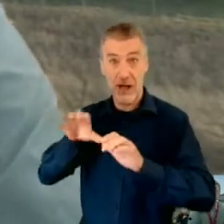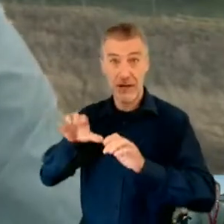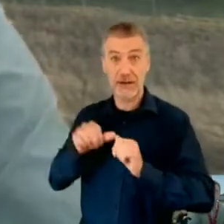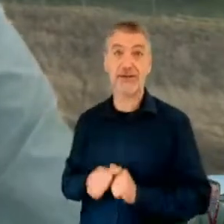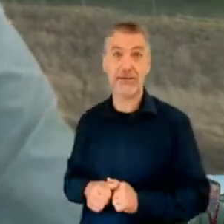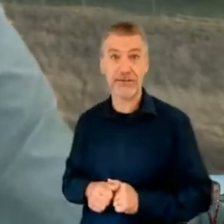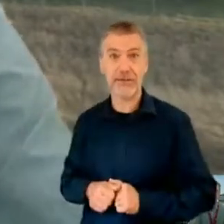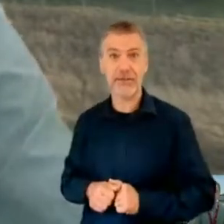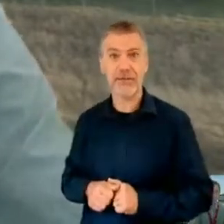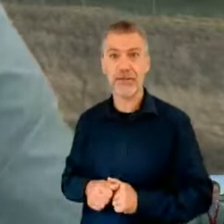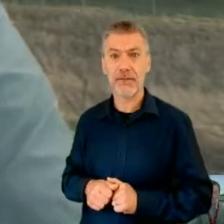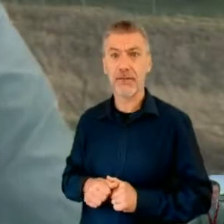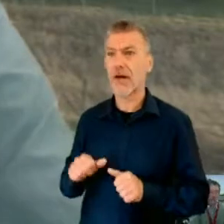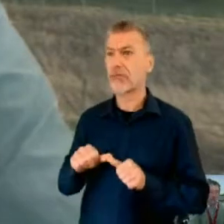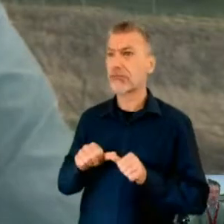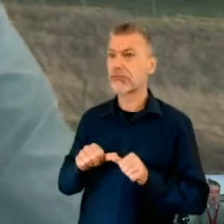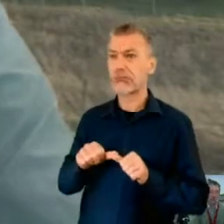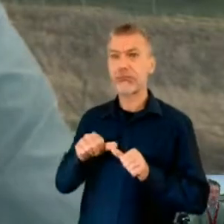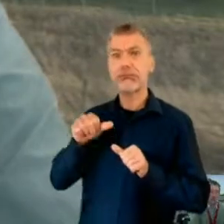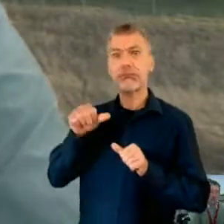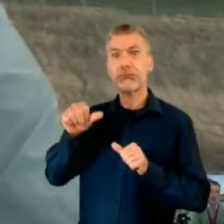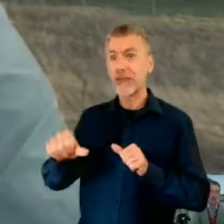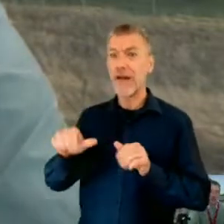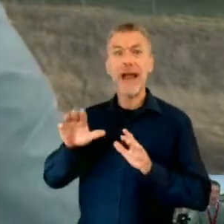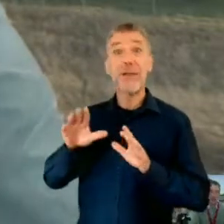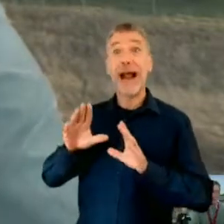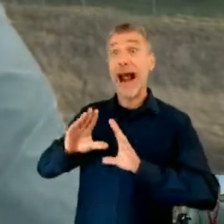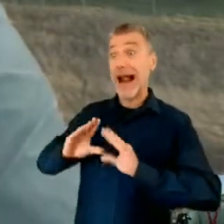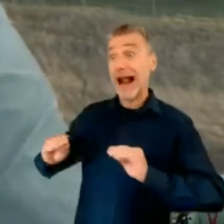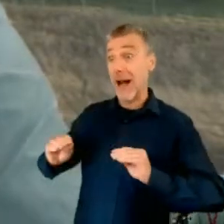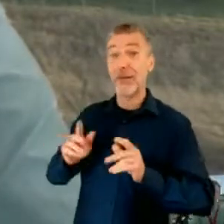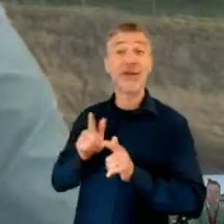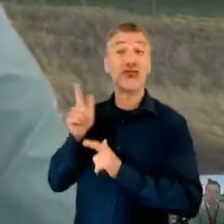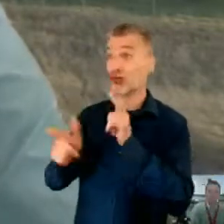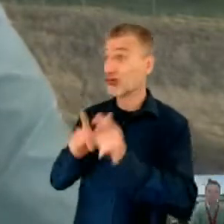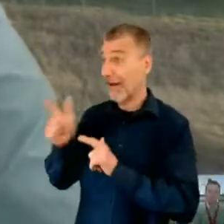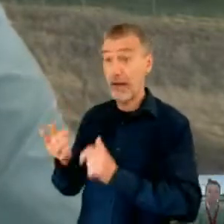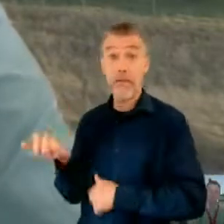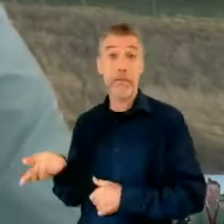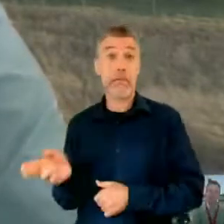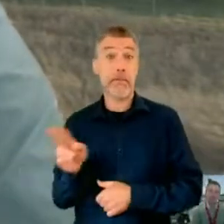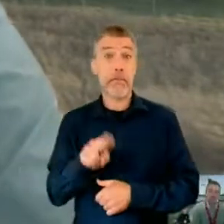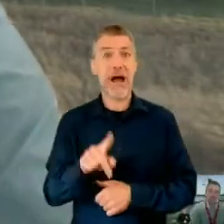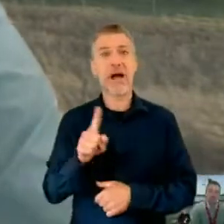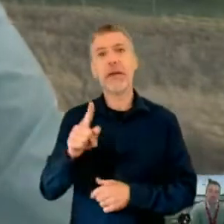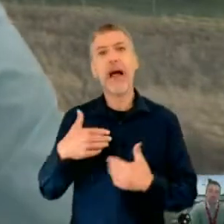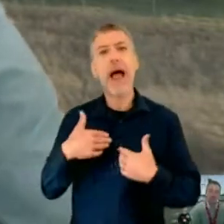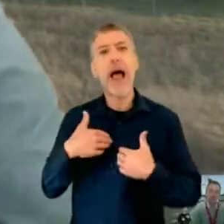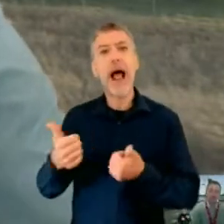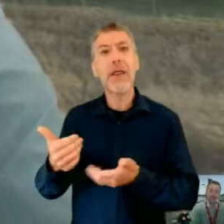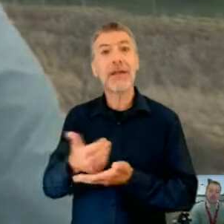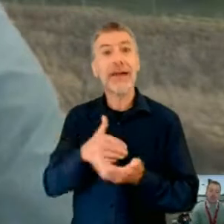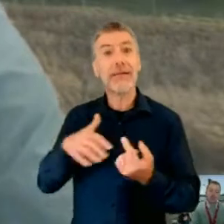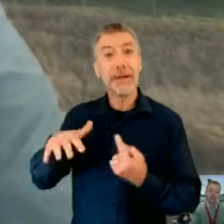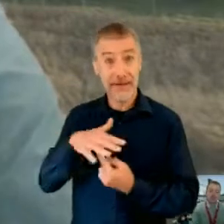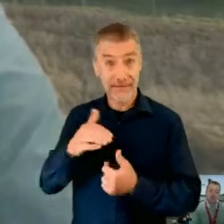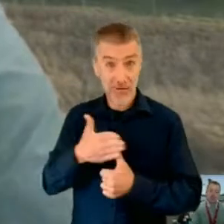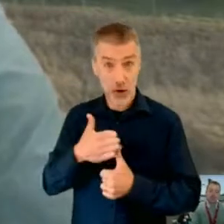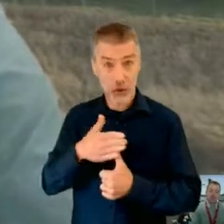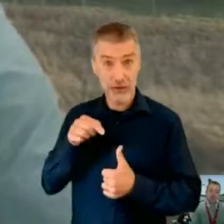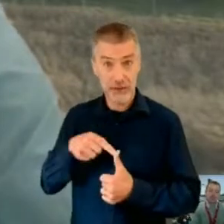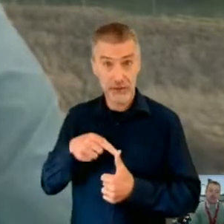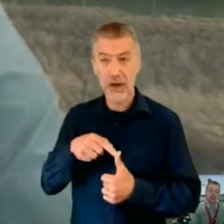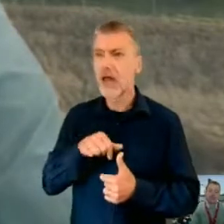Finishing that, I actually went travelling for a few years, but coming back, my first job was in health, safety, environment. I found a lot of jobs